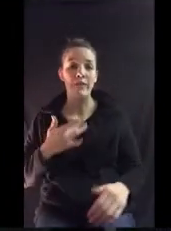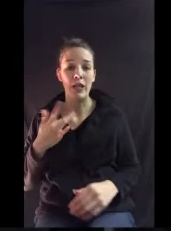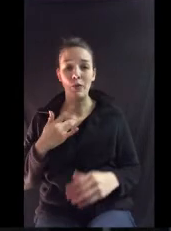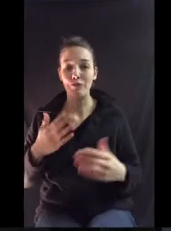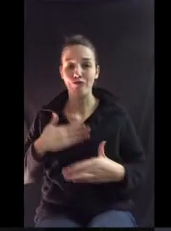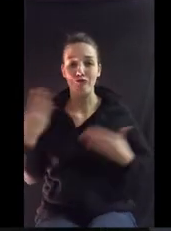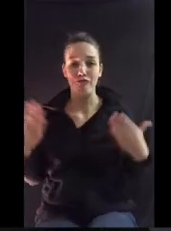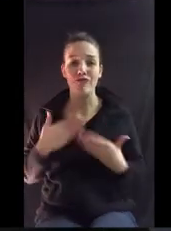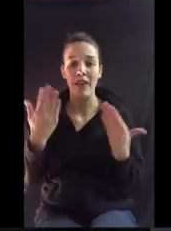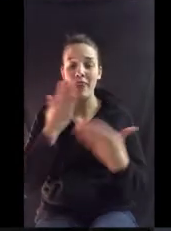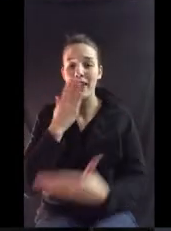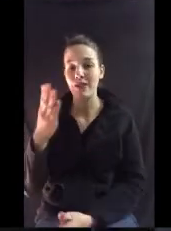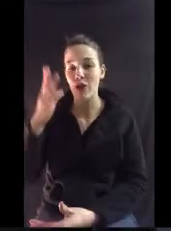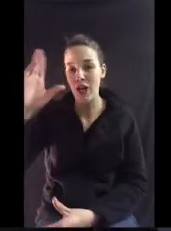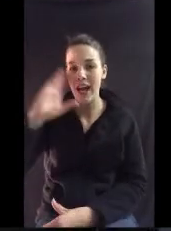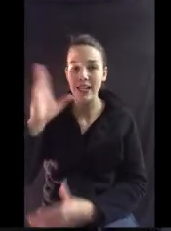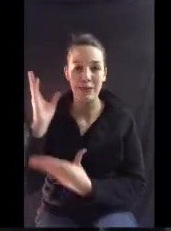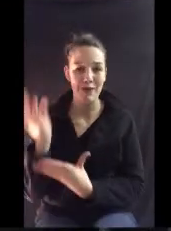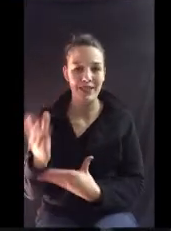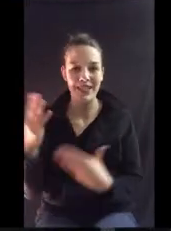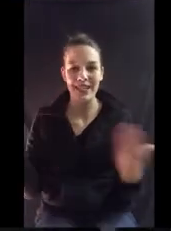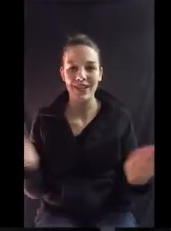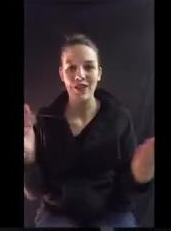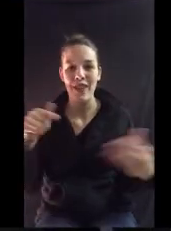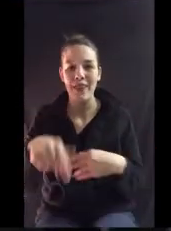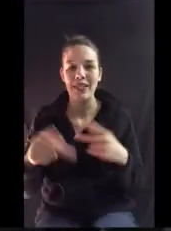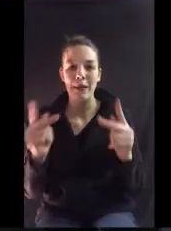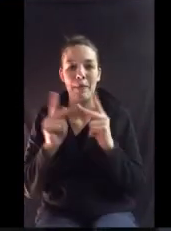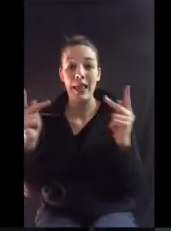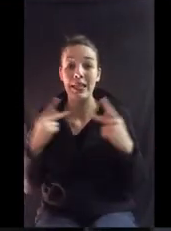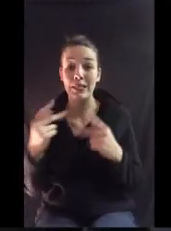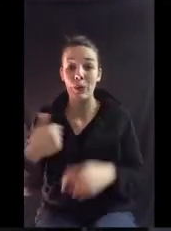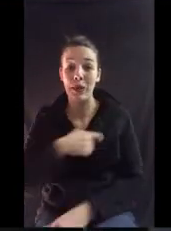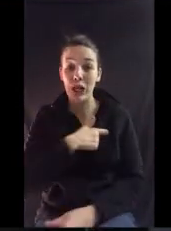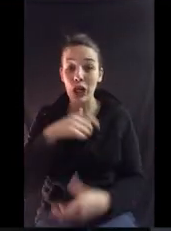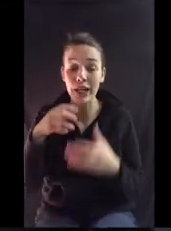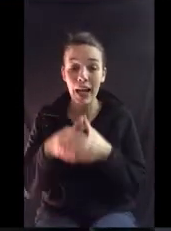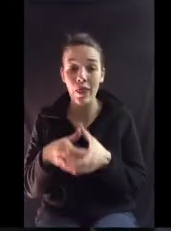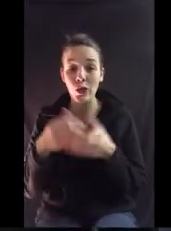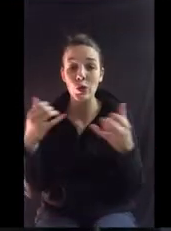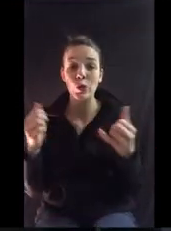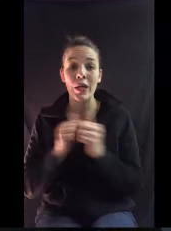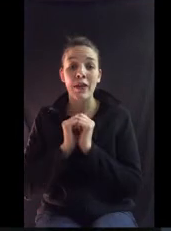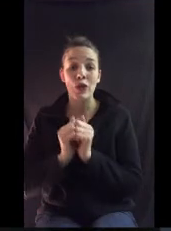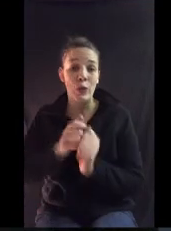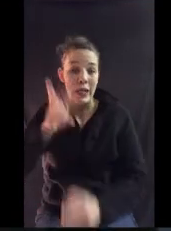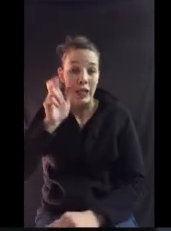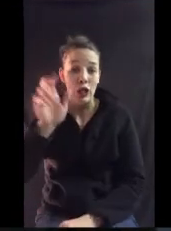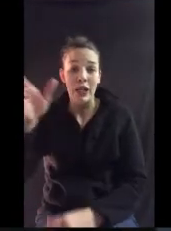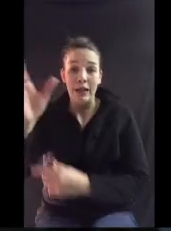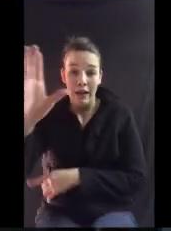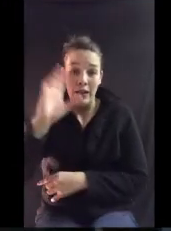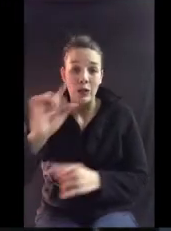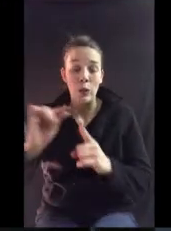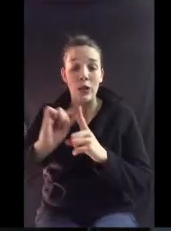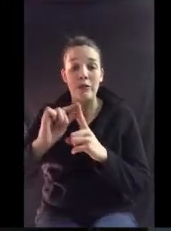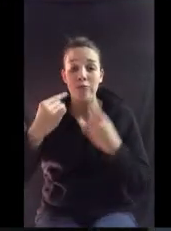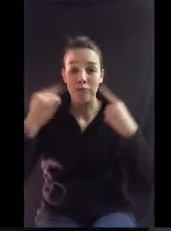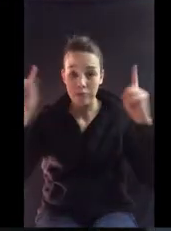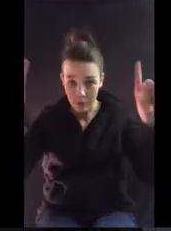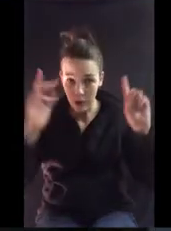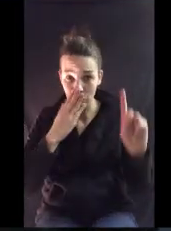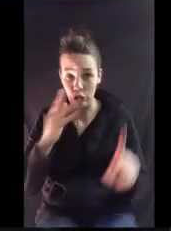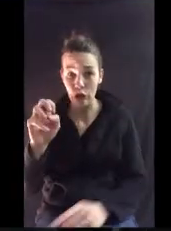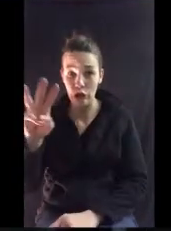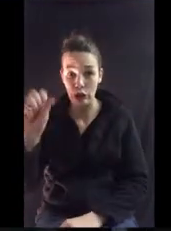just filled with abundant joy. We just give thanks for God's presence here in this place, because we're all gathered together to hear God's word and